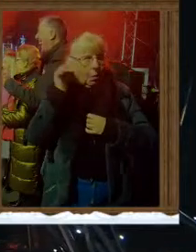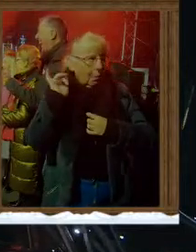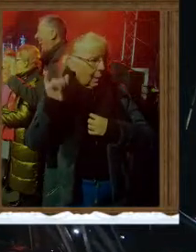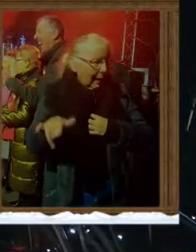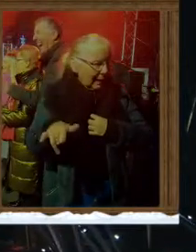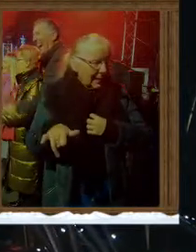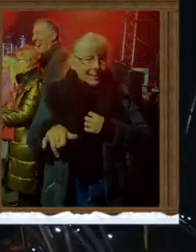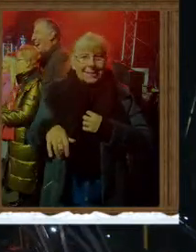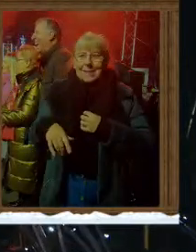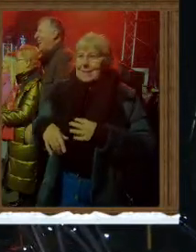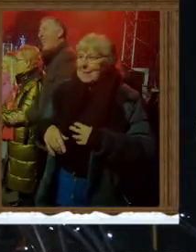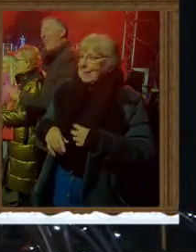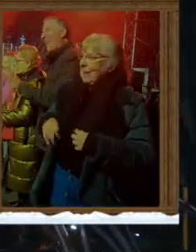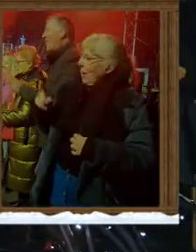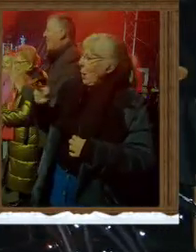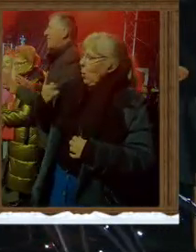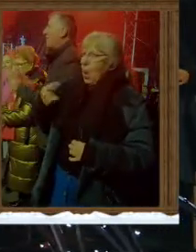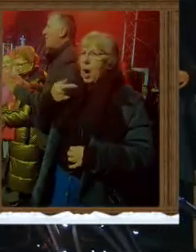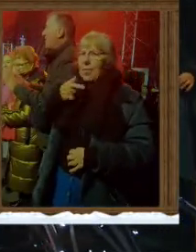quite the boy. Where's he gone?